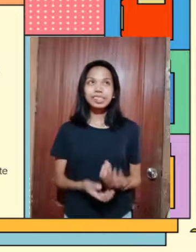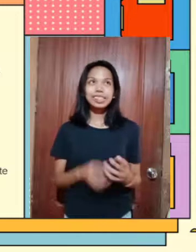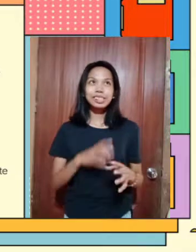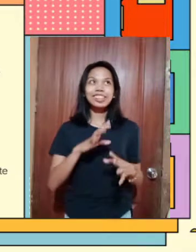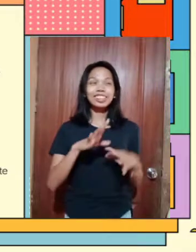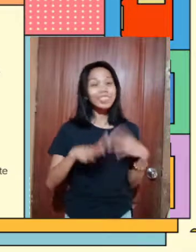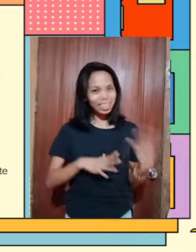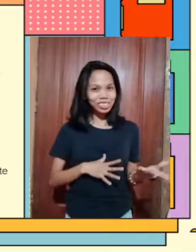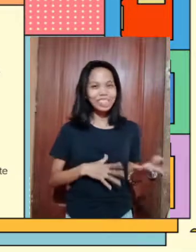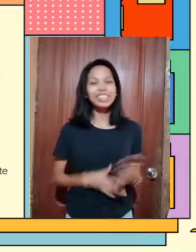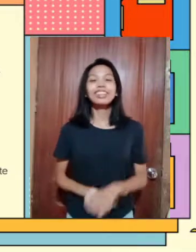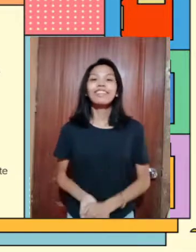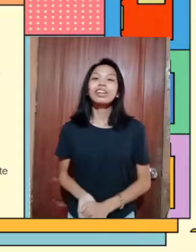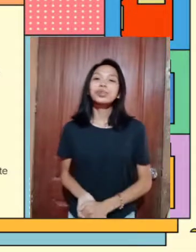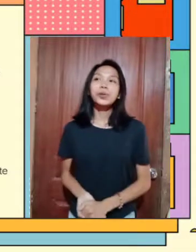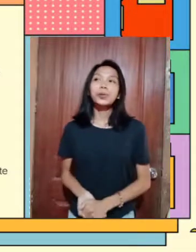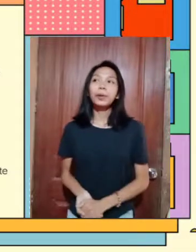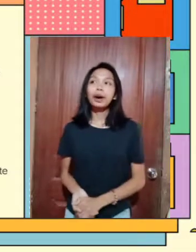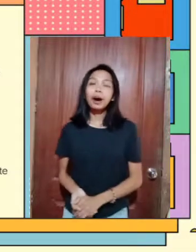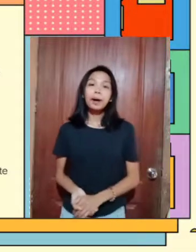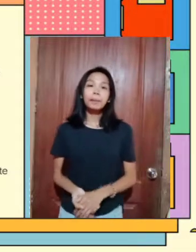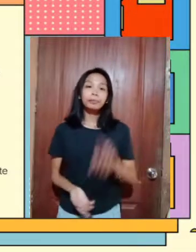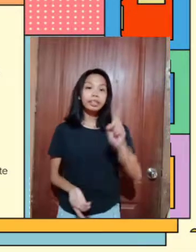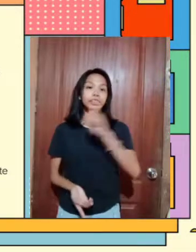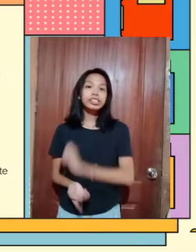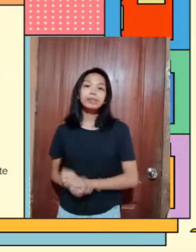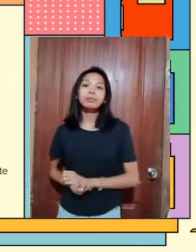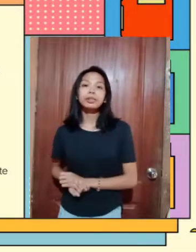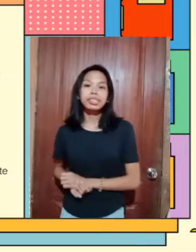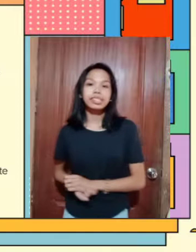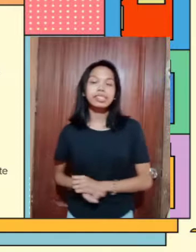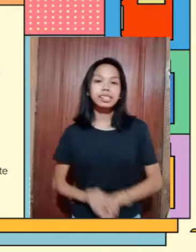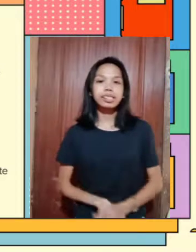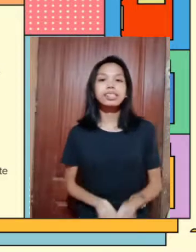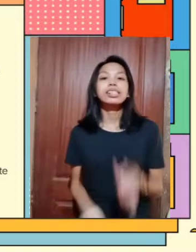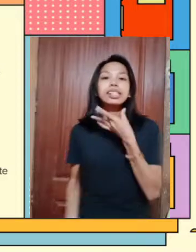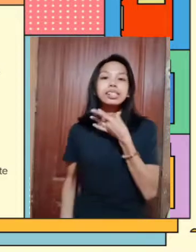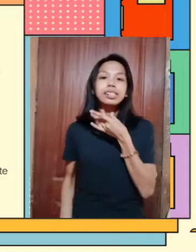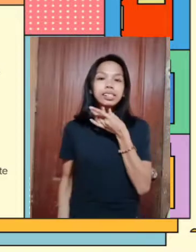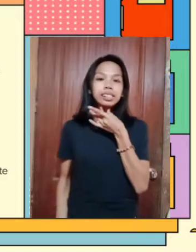is the location. So another example is this.